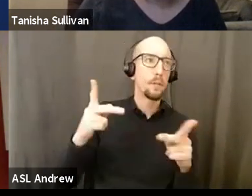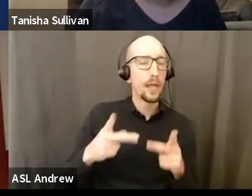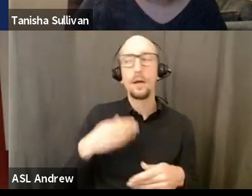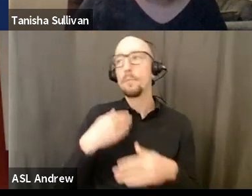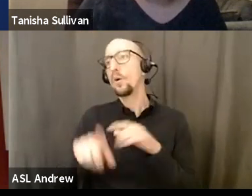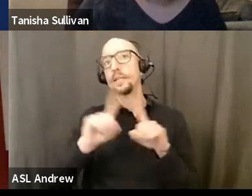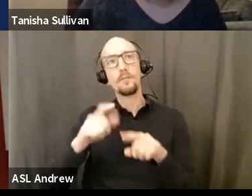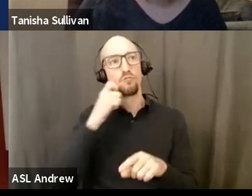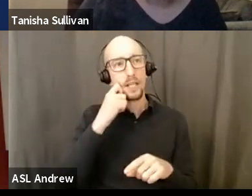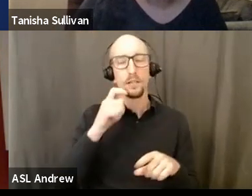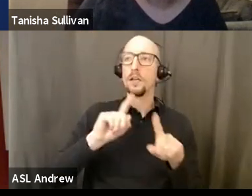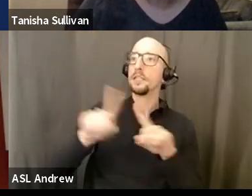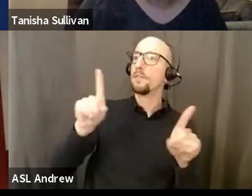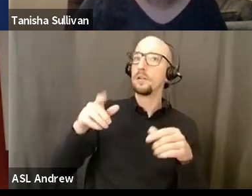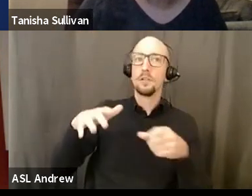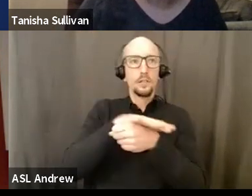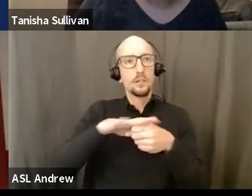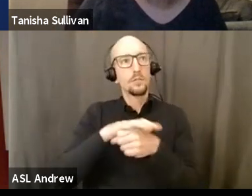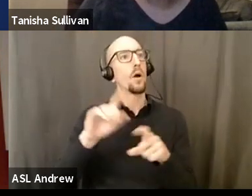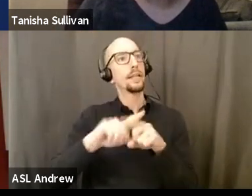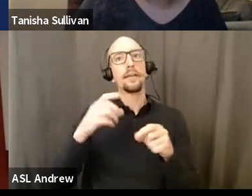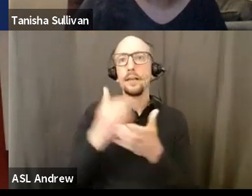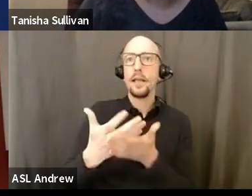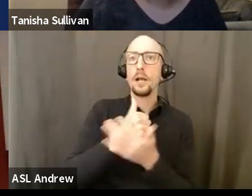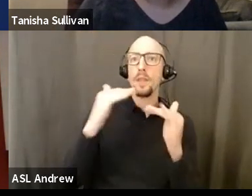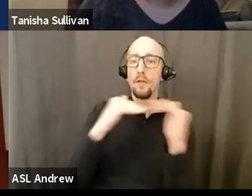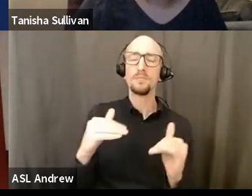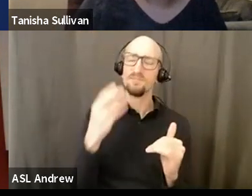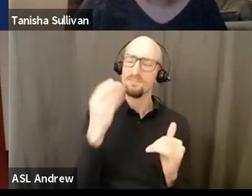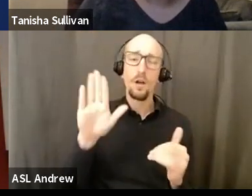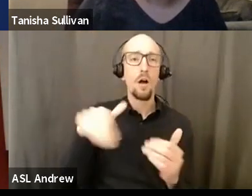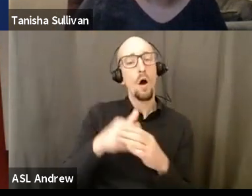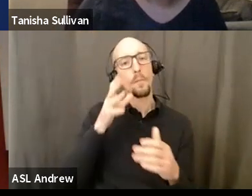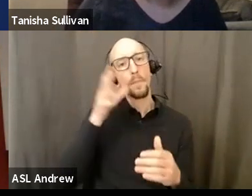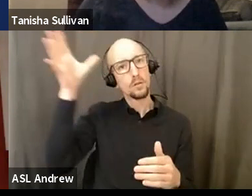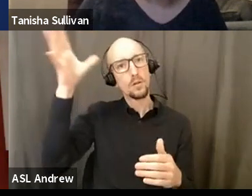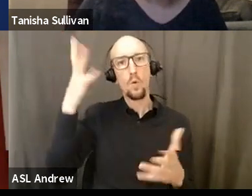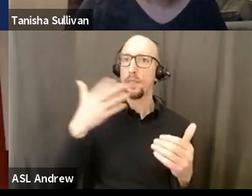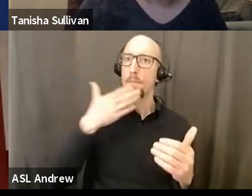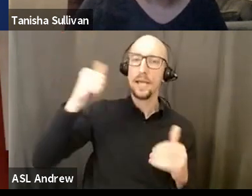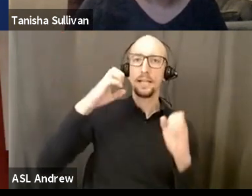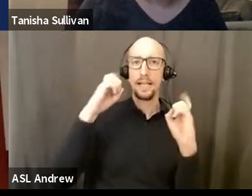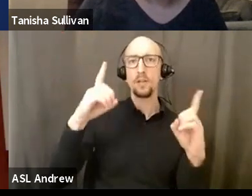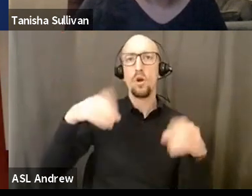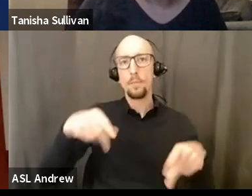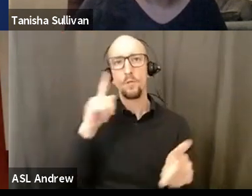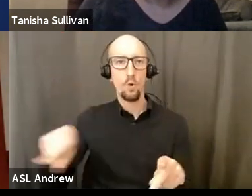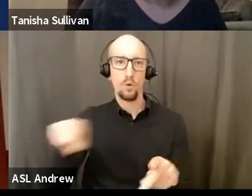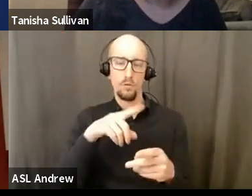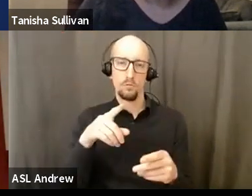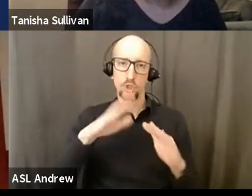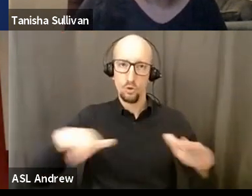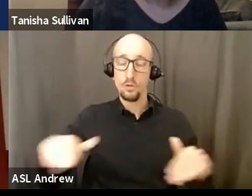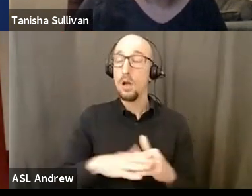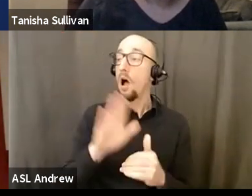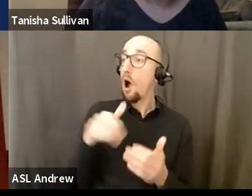ethnicity, income bracket, or neighborhood. All parents want the best education and opportunities for their children. All students want to succeed in